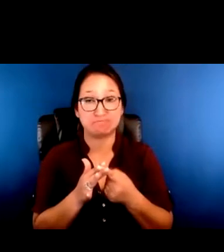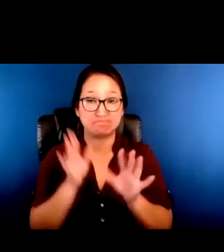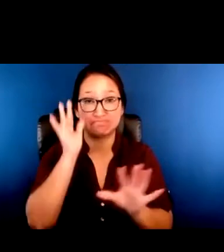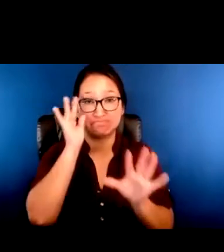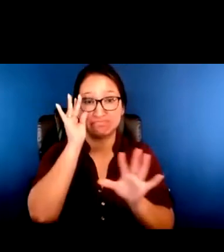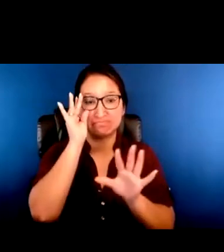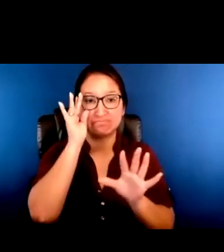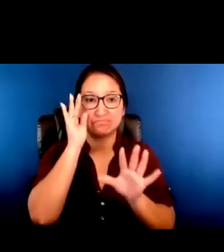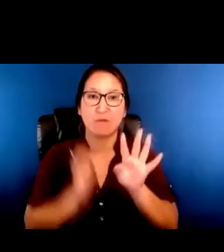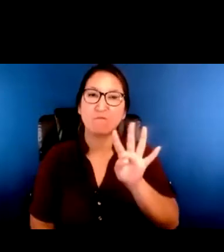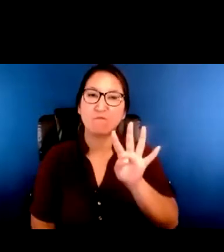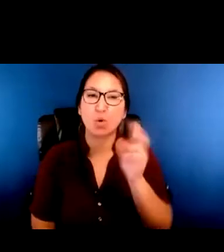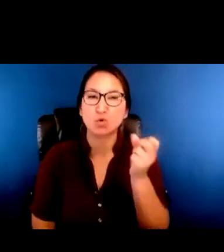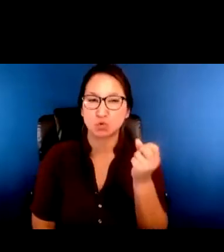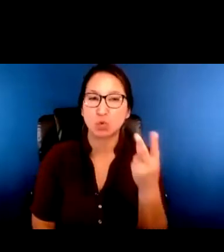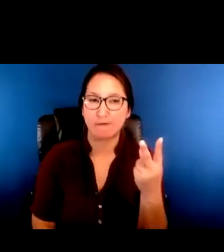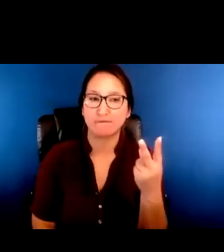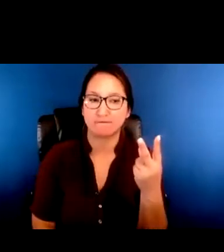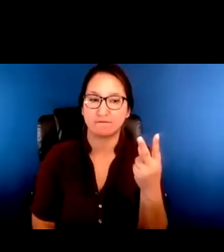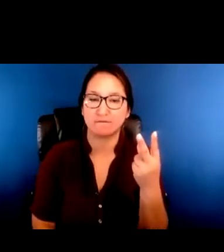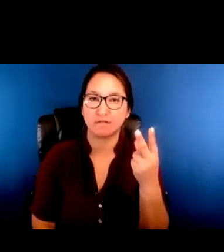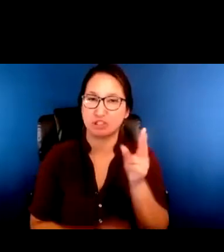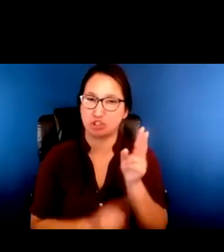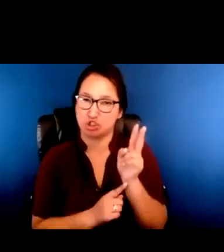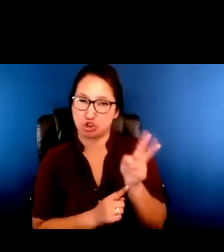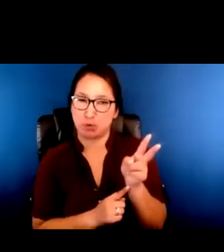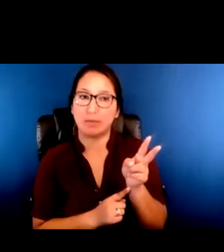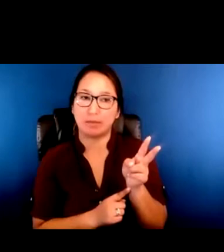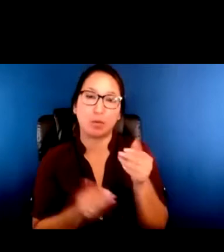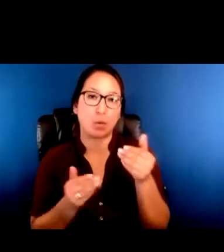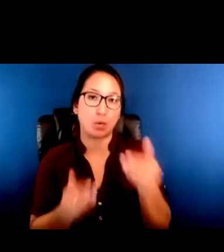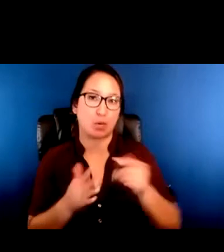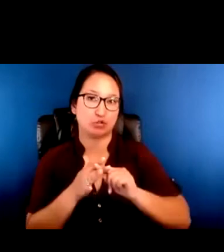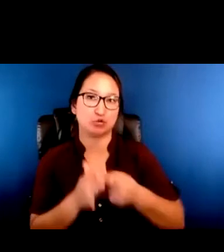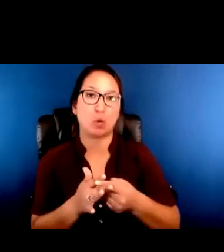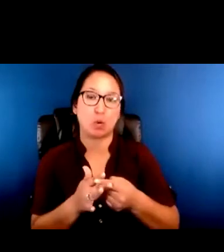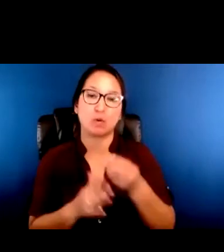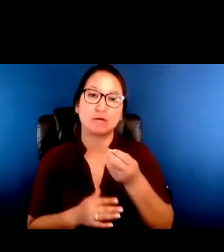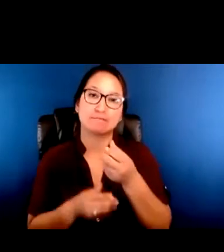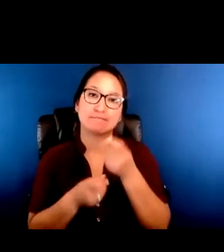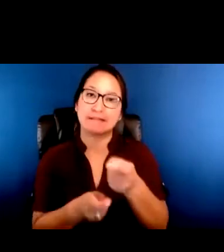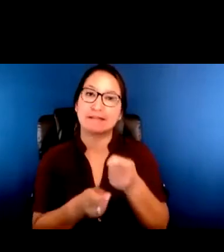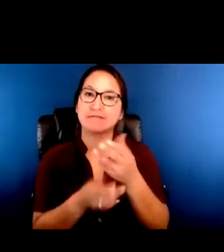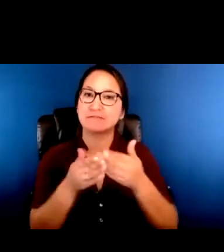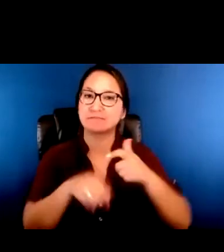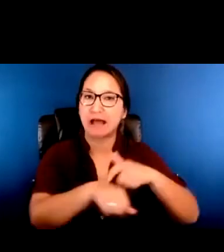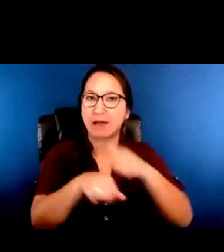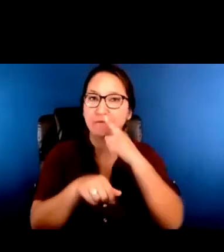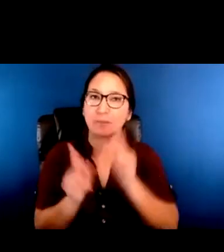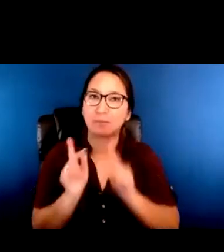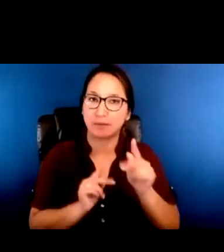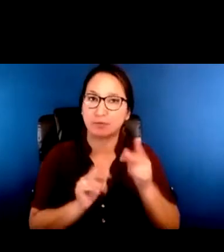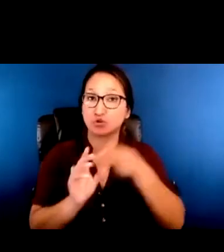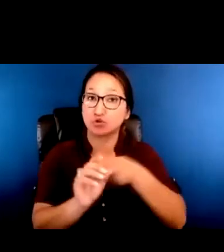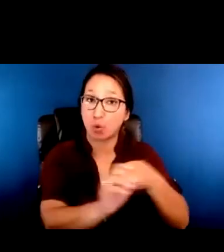let's say 4:12. So in 2 minutes, we'll go ahead and get started. That gives a chance for a couple of people to get on who are having difficulties and also to